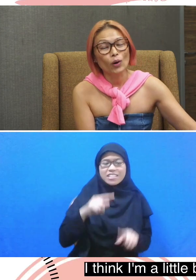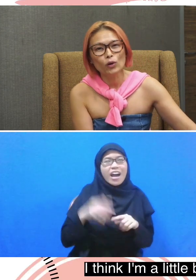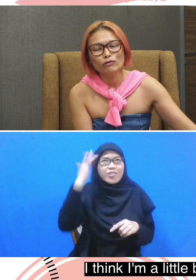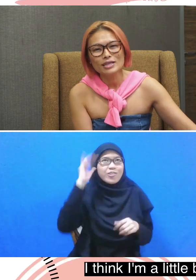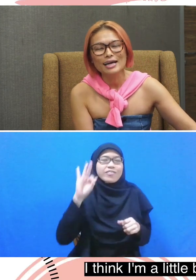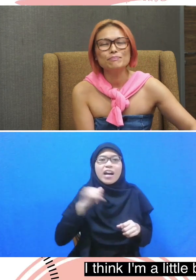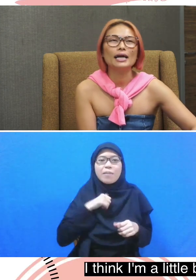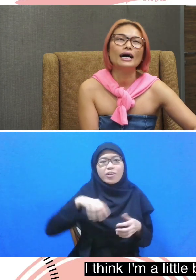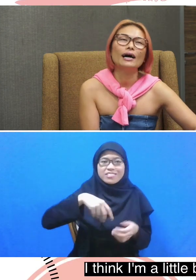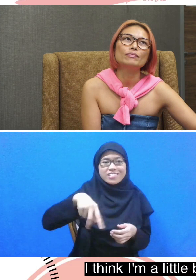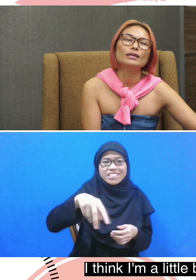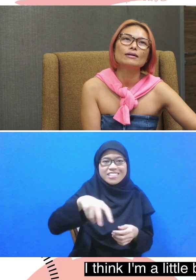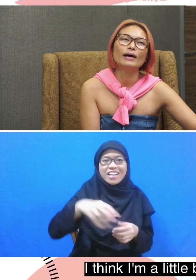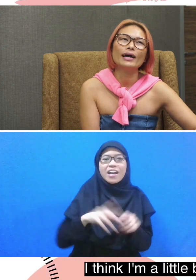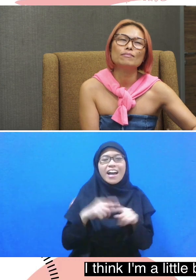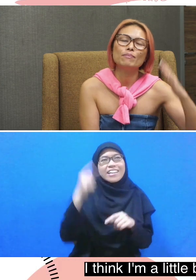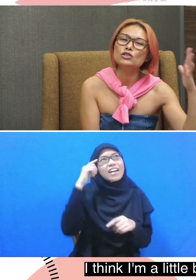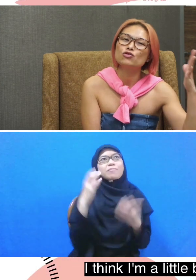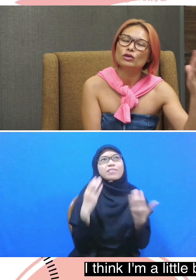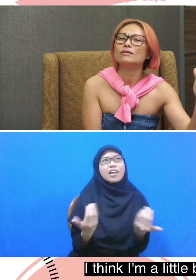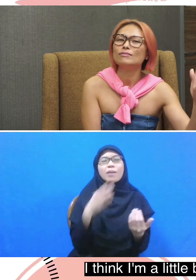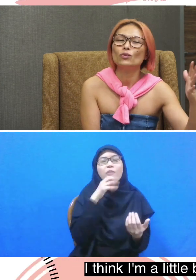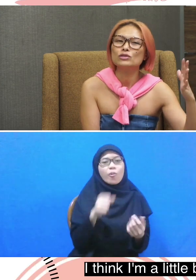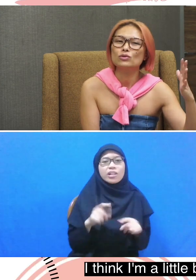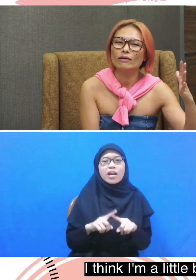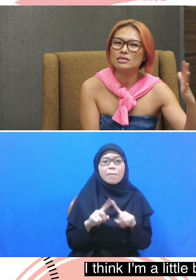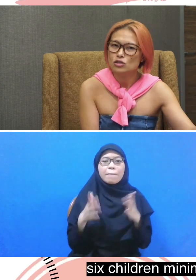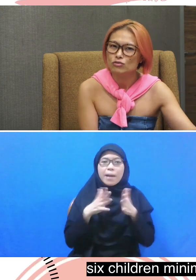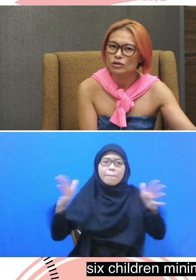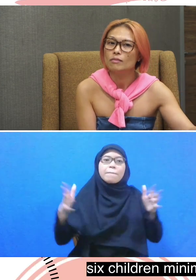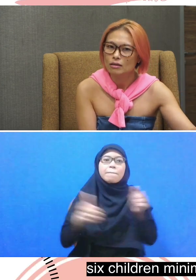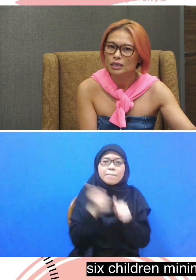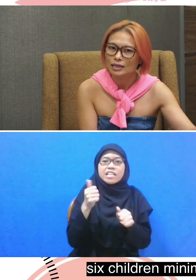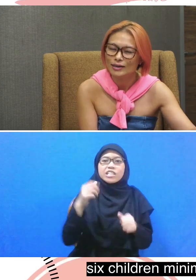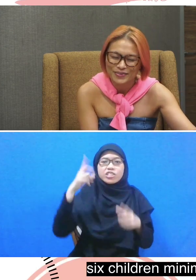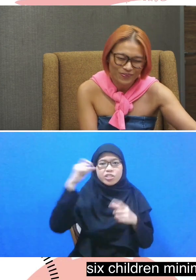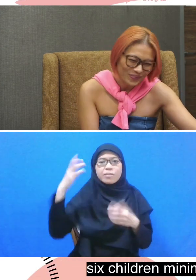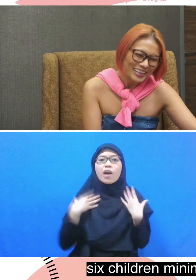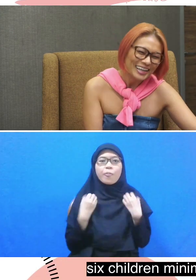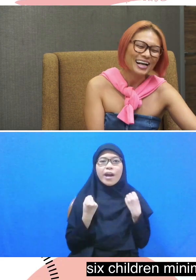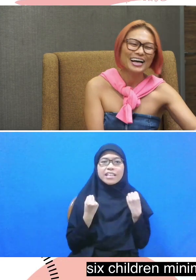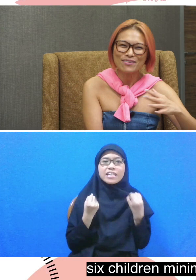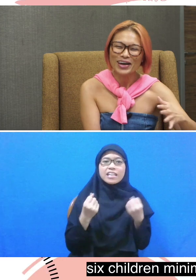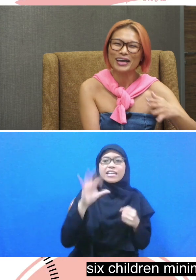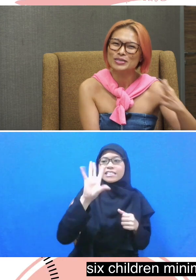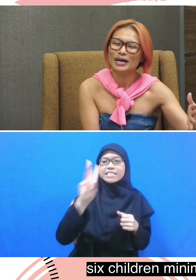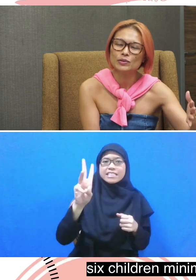little bit old for that. But my biggest dream was to have six children minimally. In fact, it was my husband who said